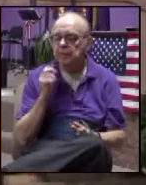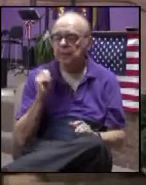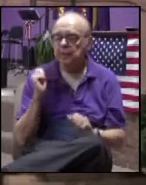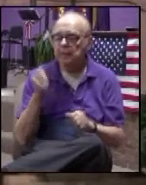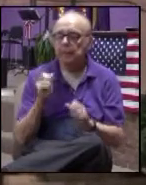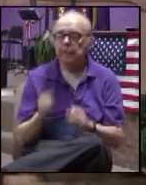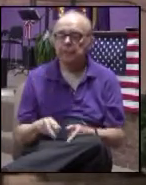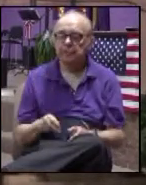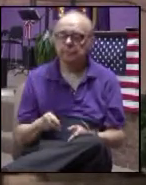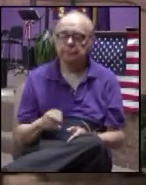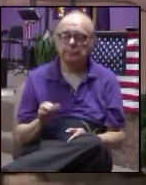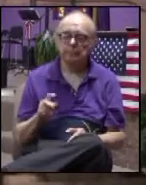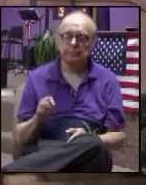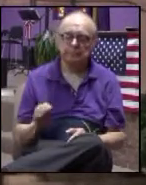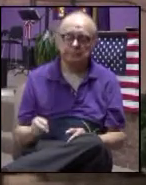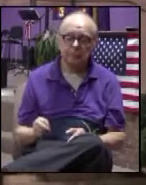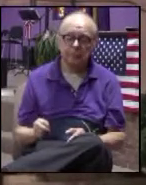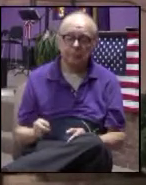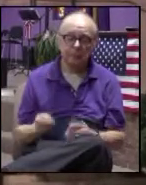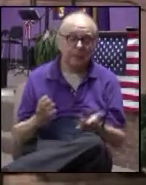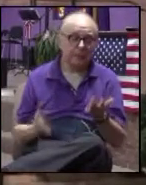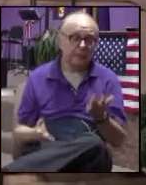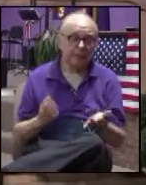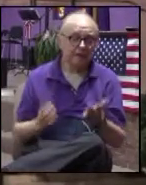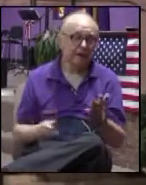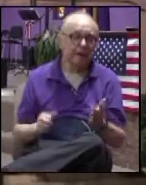or, God forbid, a Cincinnati Bengals fan?